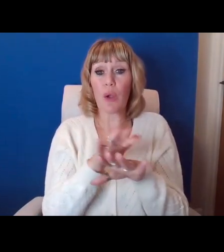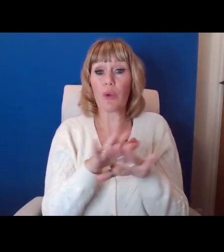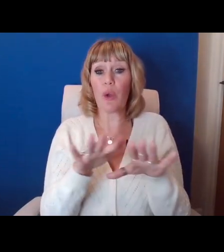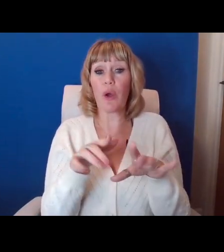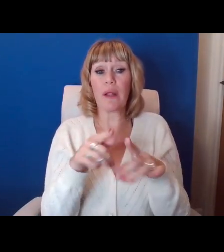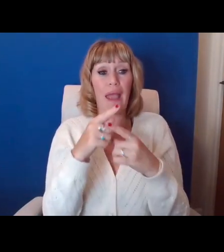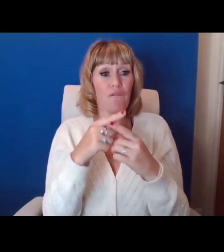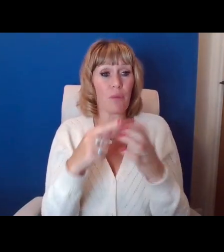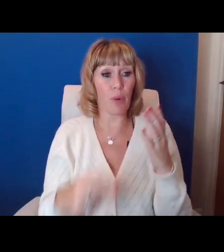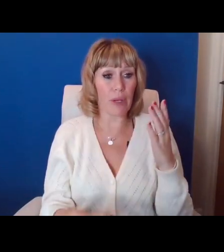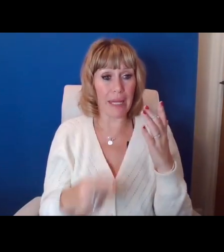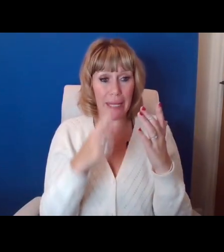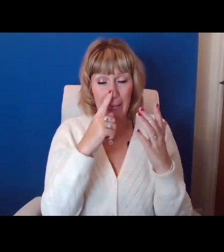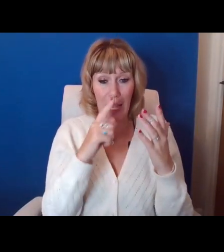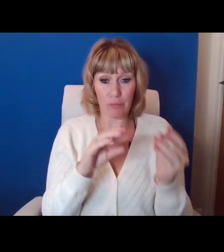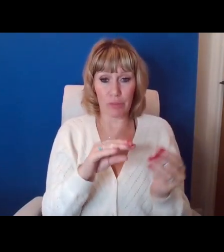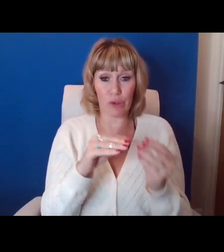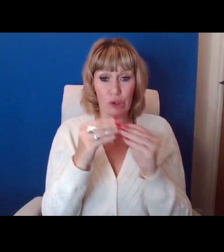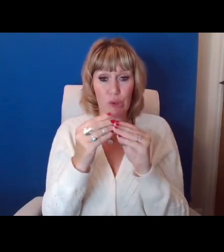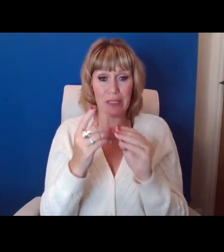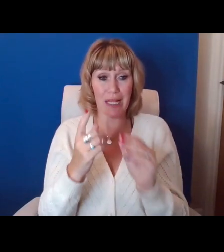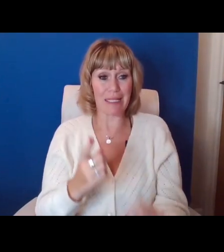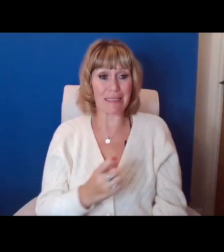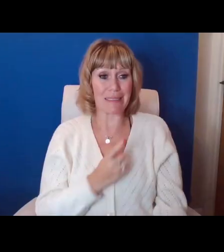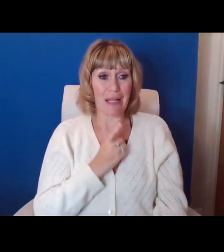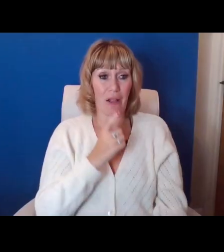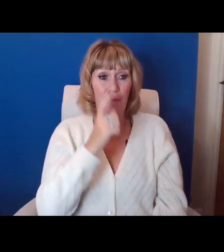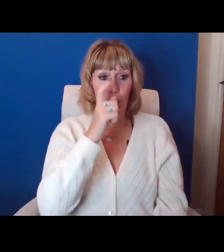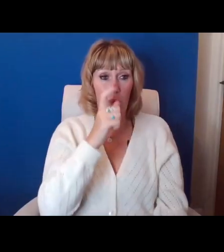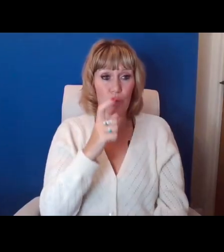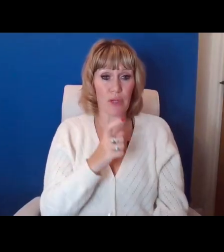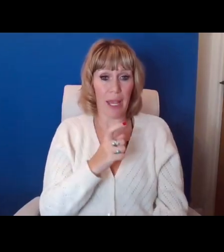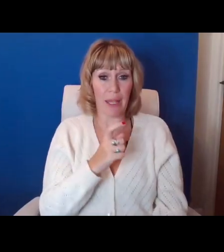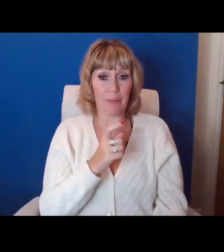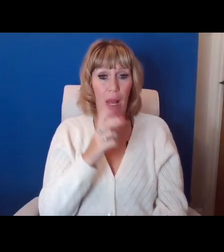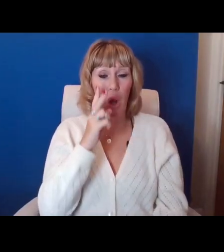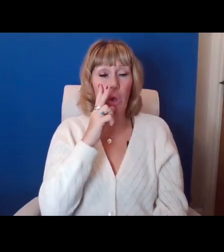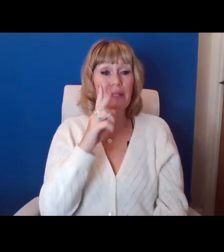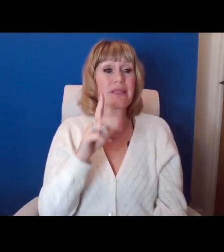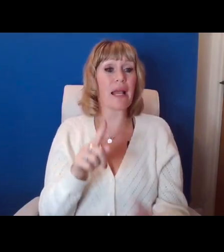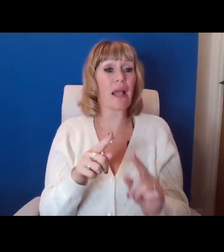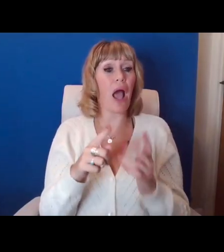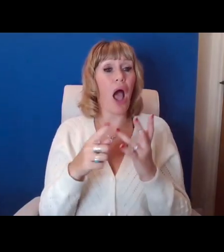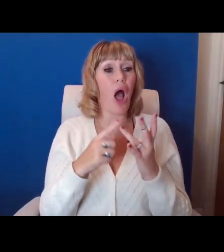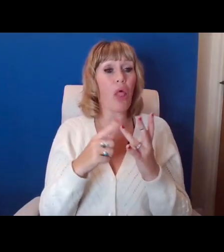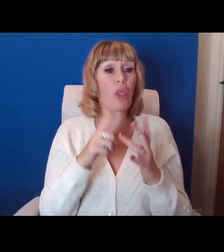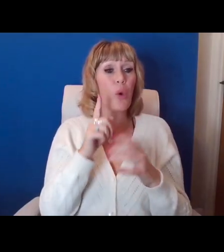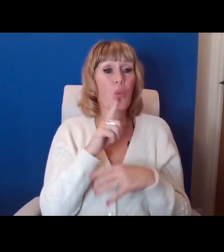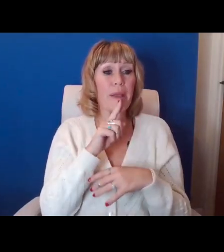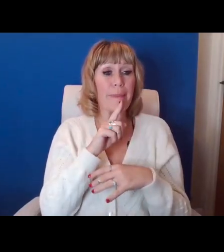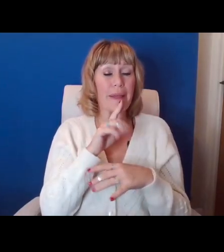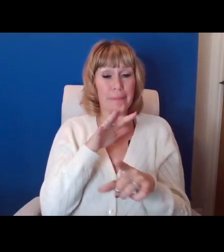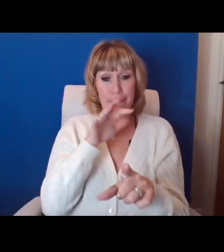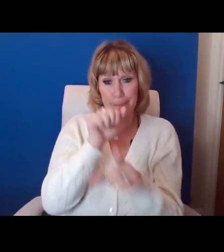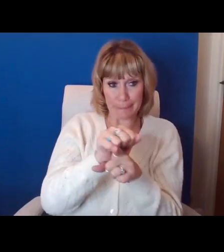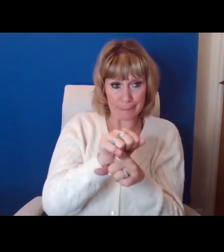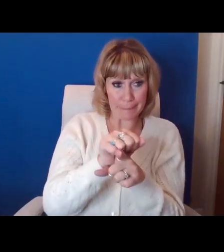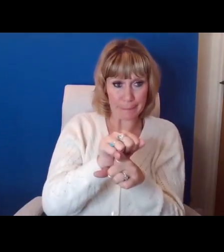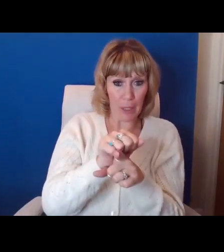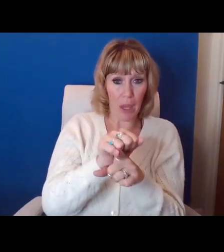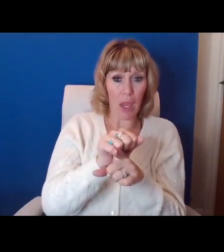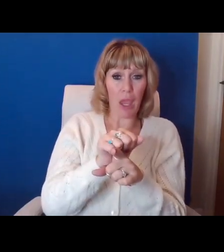a self-portrait. Let's think about doing portraits of other women as well. Let's really